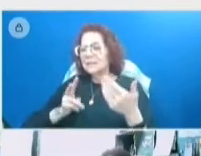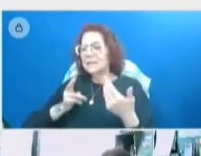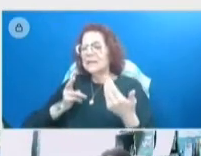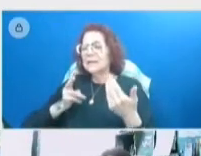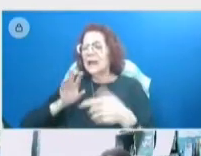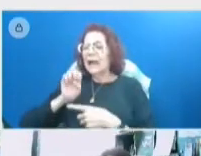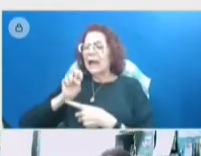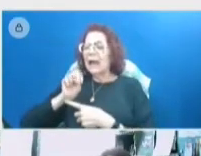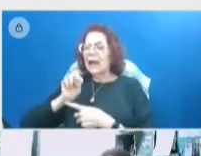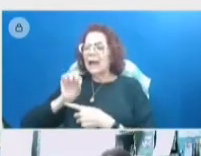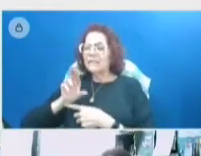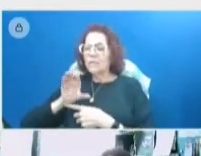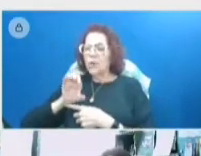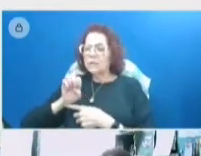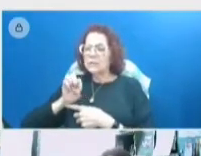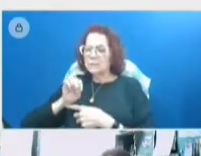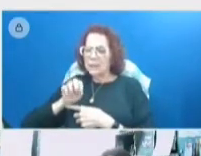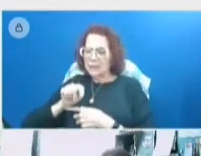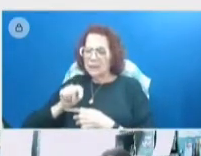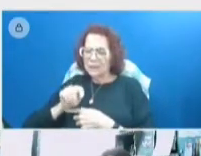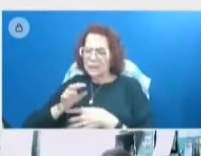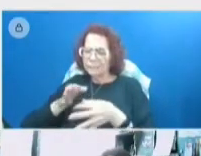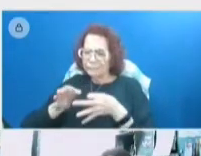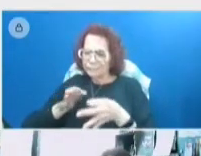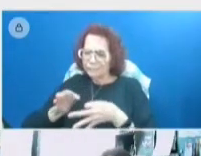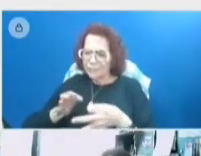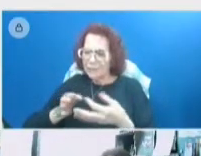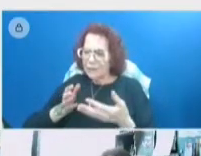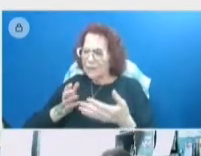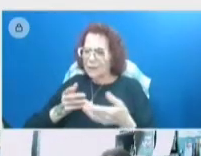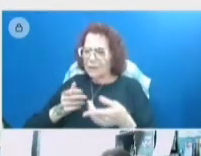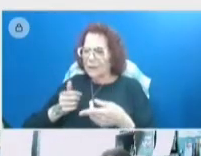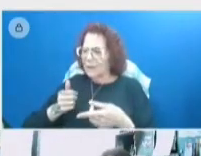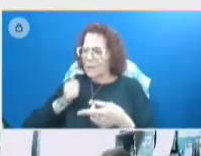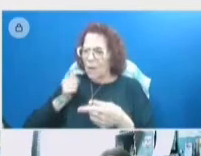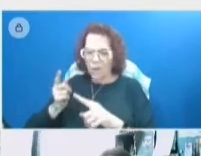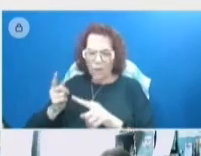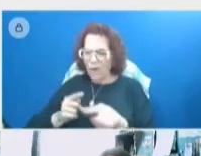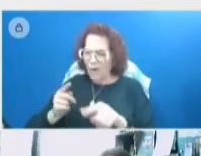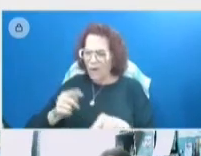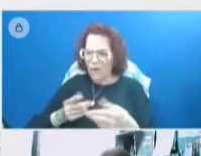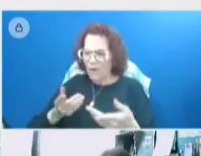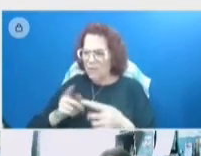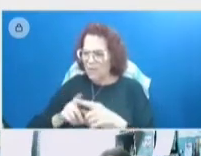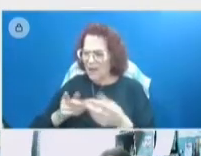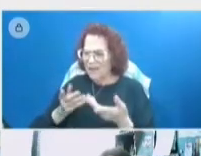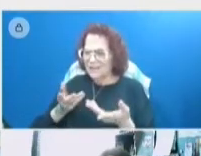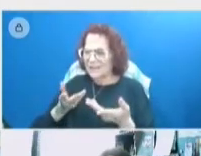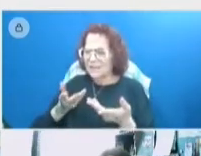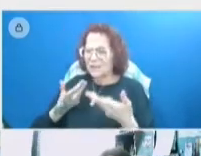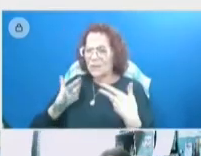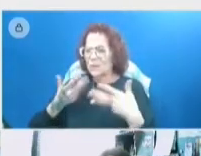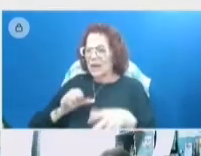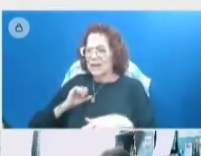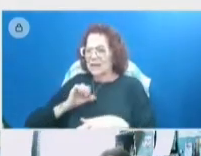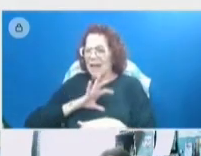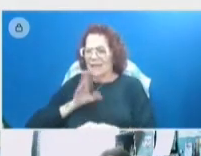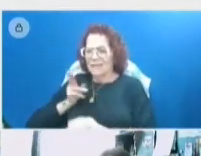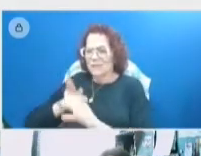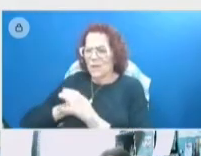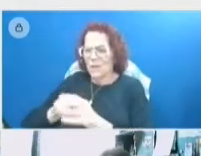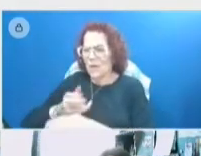but we continue, you know, Carla and staff join the call. We don't make great progress, but we talk